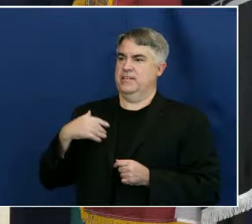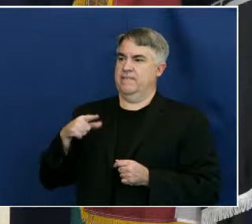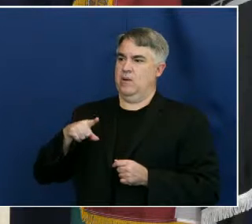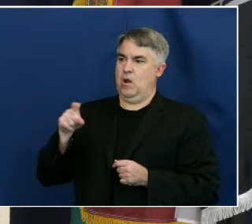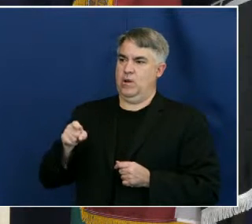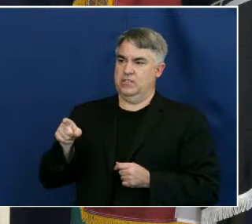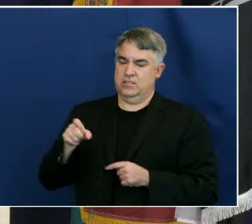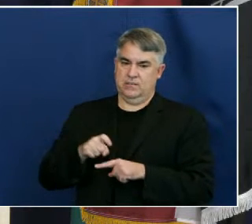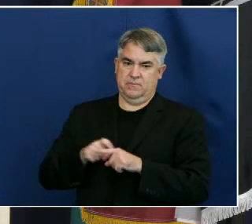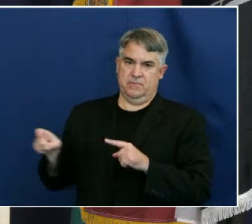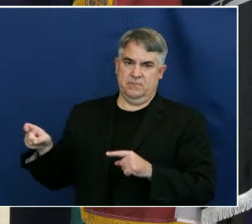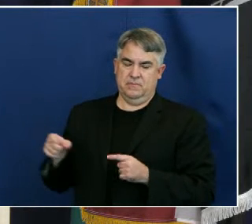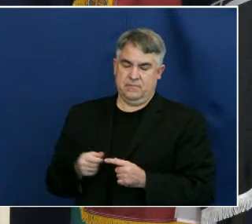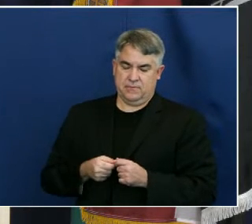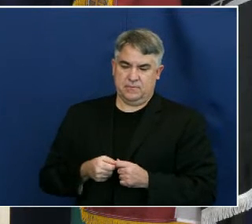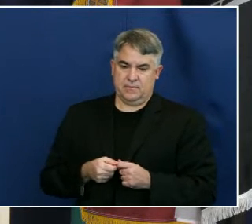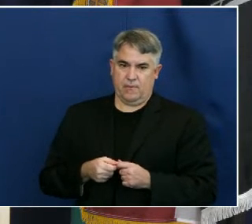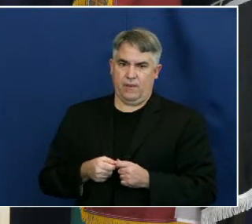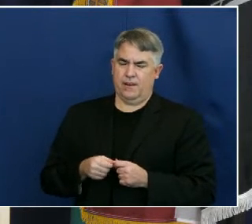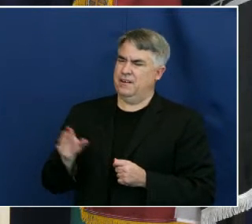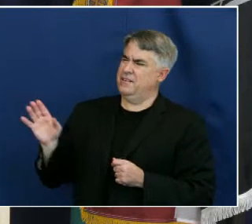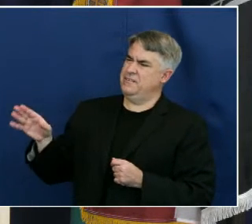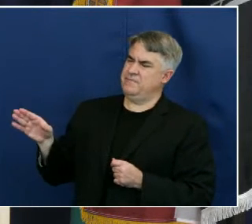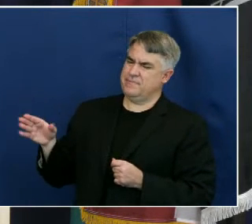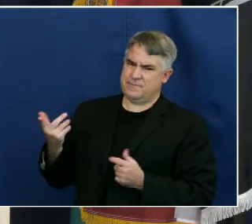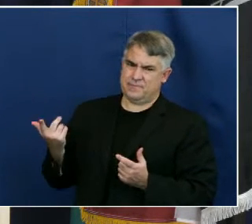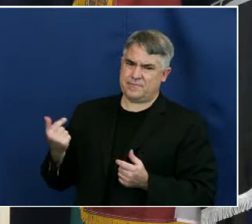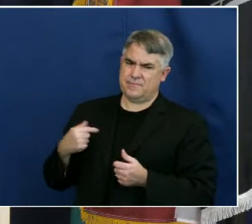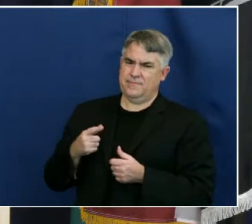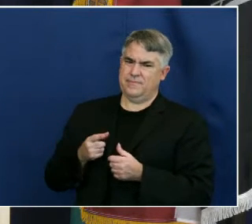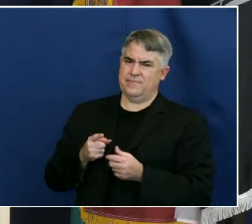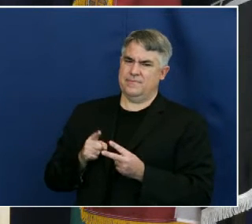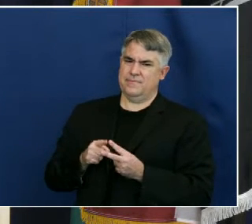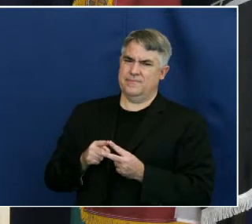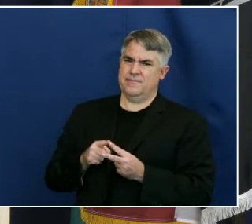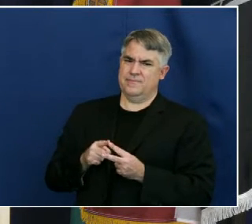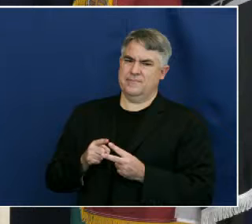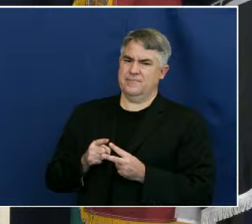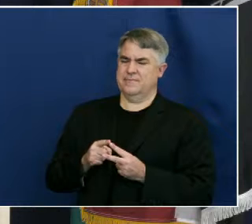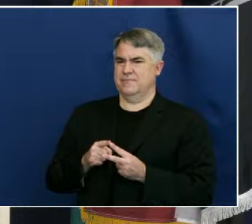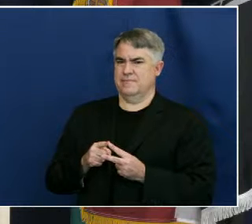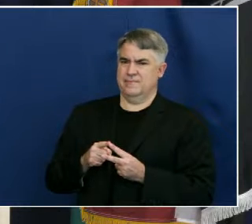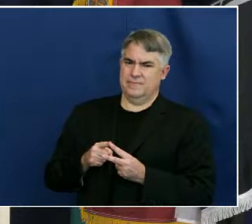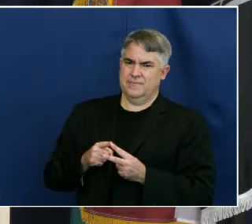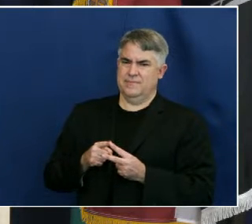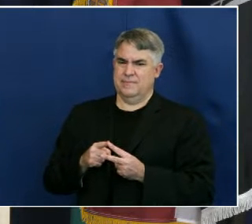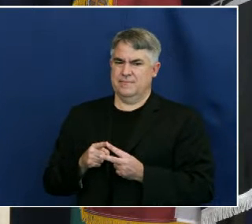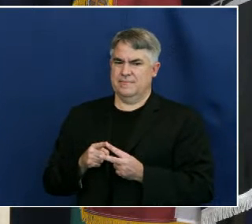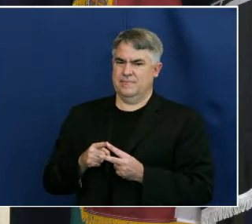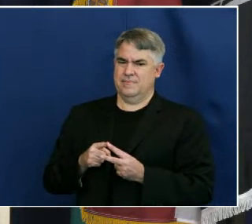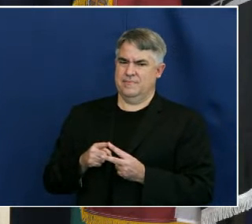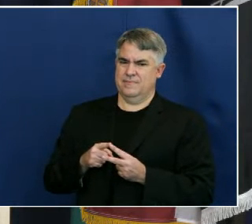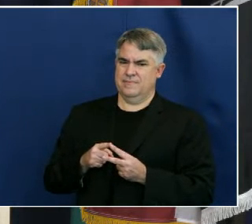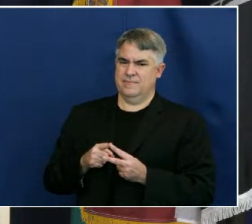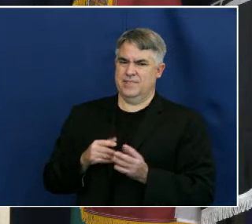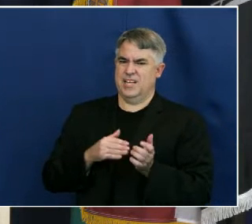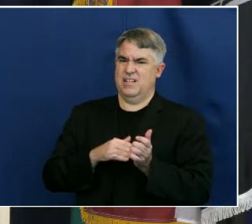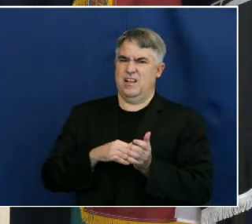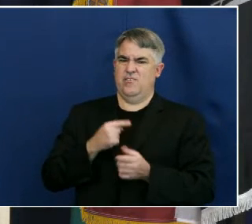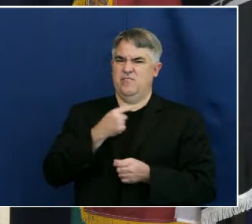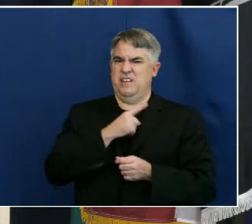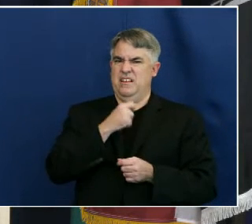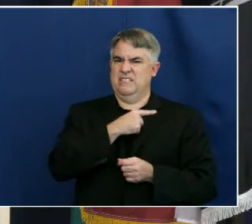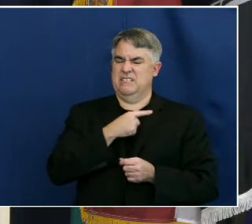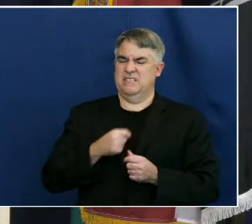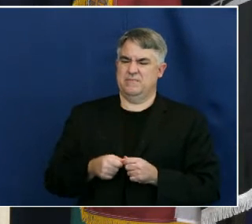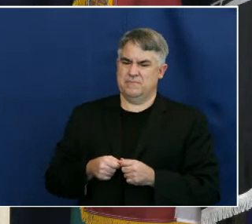Hi there. I actually have two questions. The first one's either for Dr. Wooten or Dr. McDonald. When we're hearing more about this California